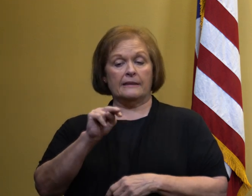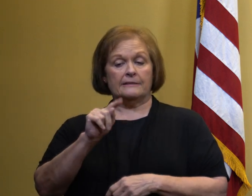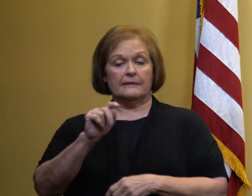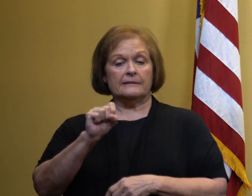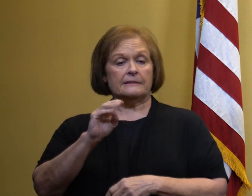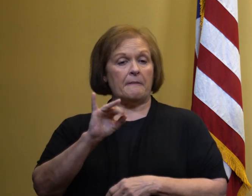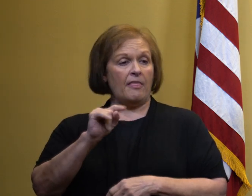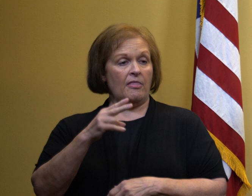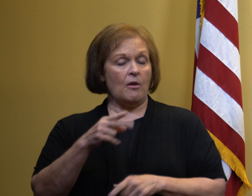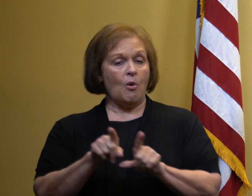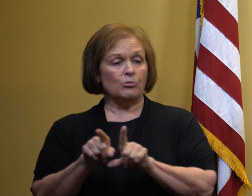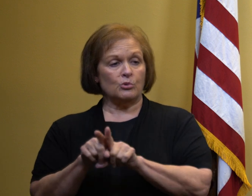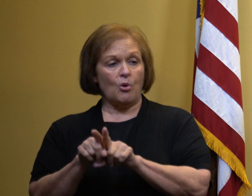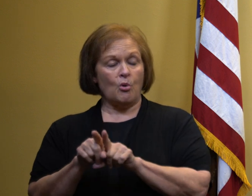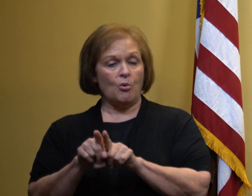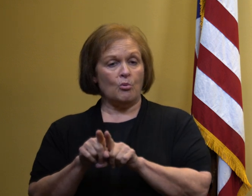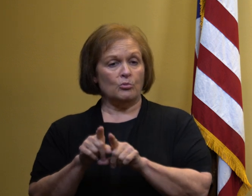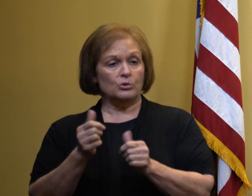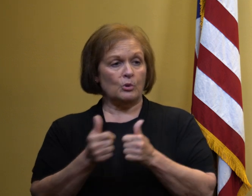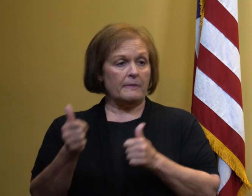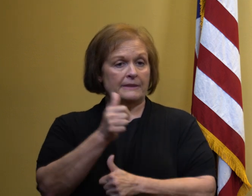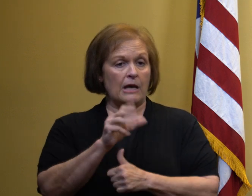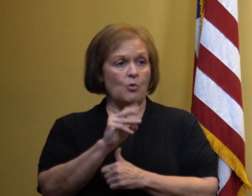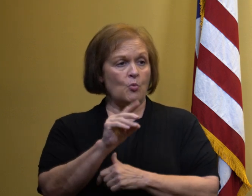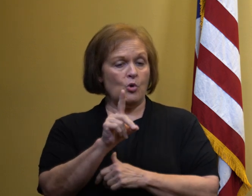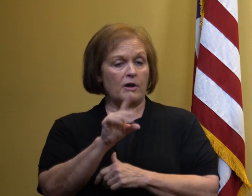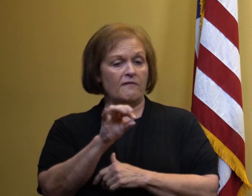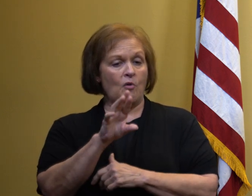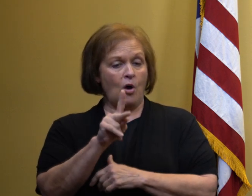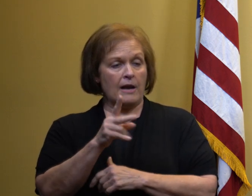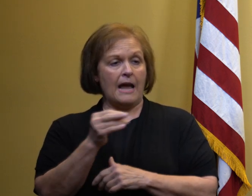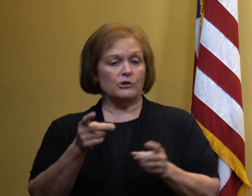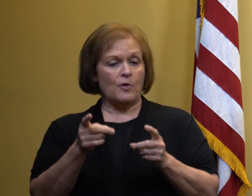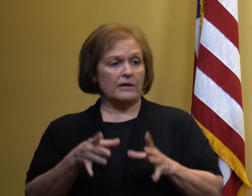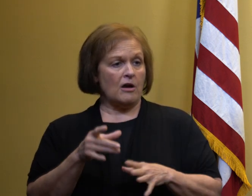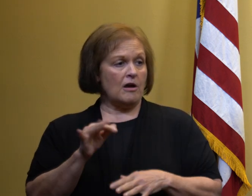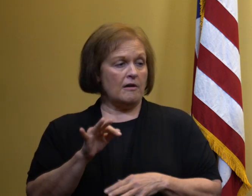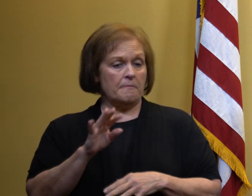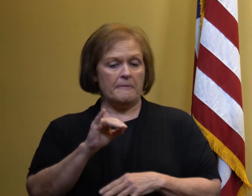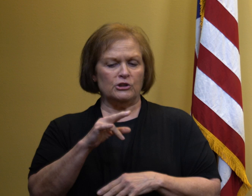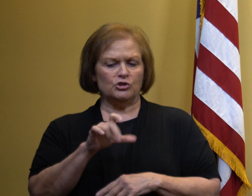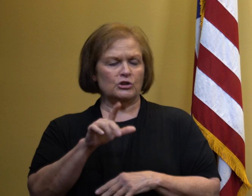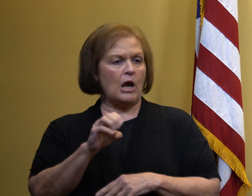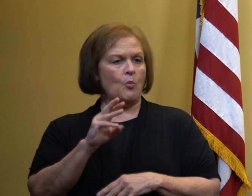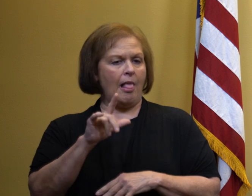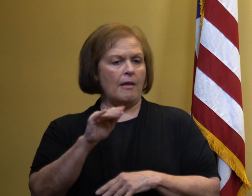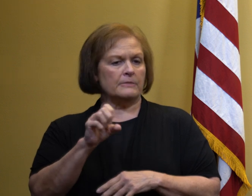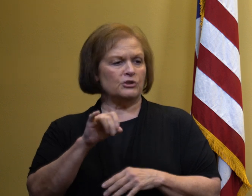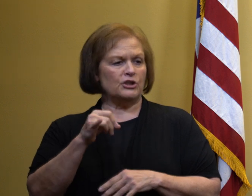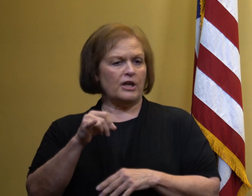there, along with, of course, our Superintendent Woodford, Director Deshelle Williams of the